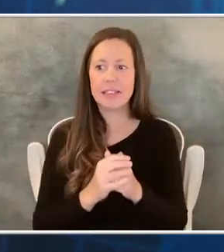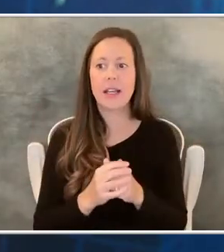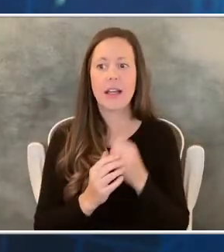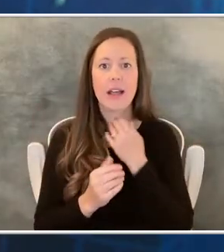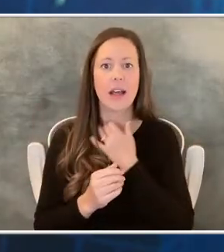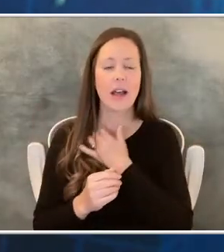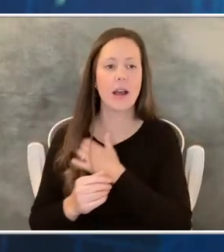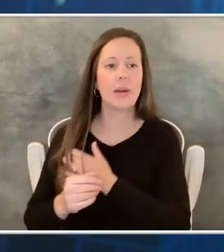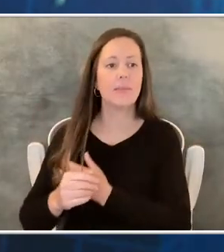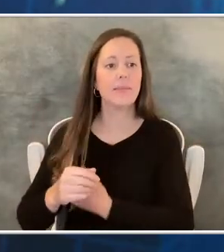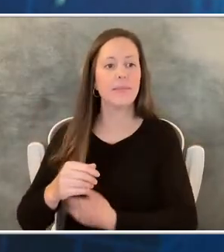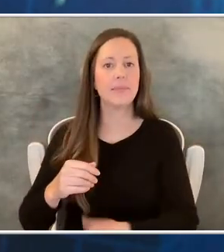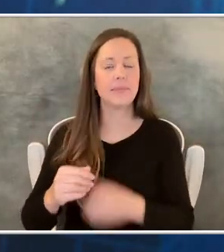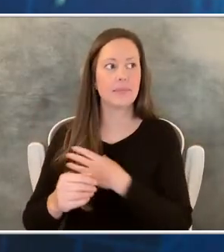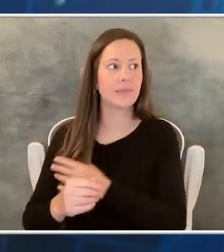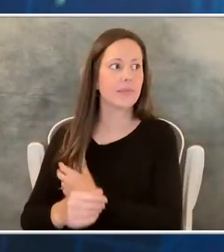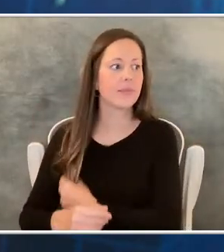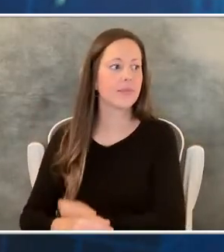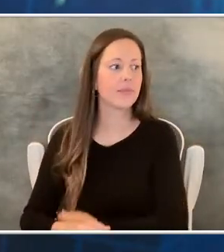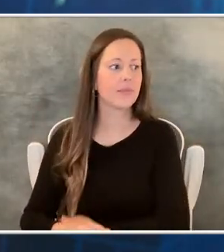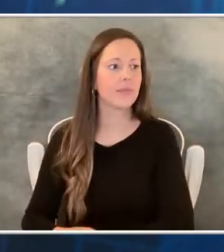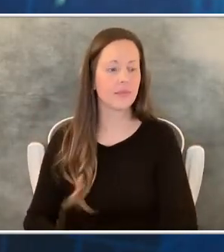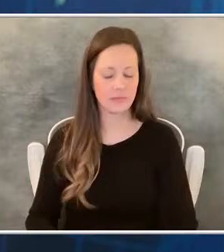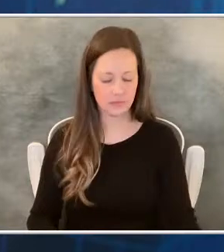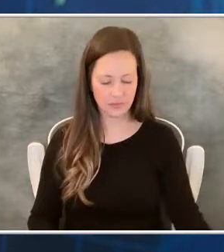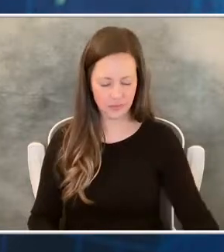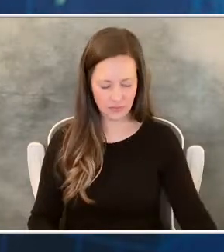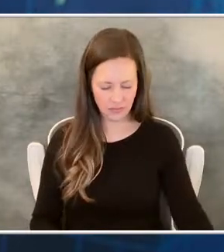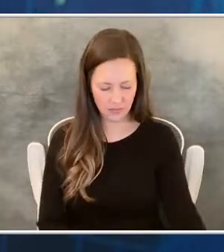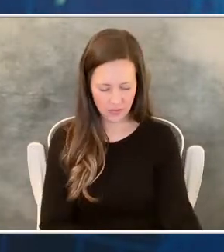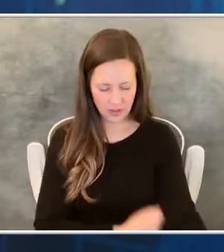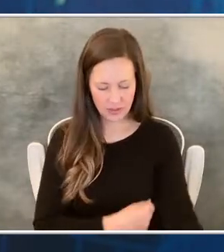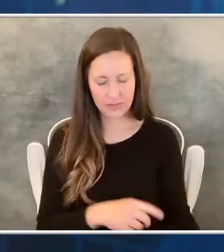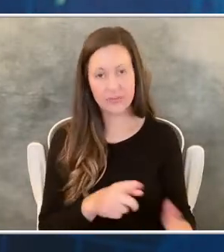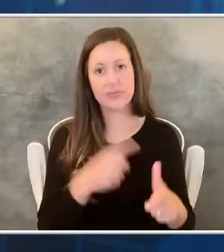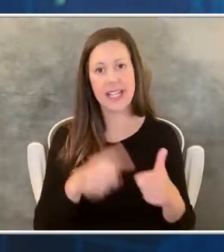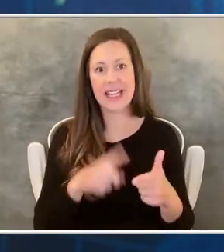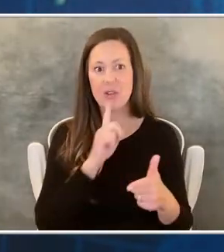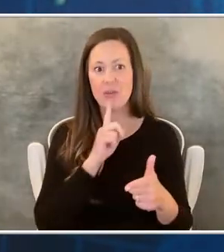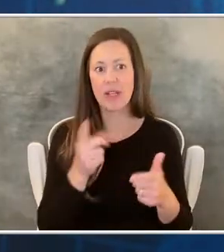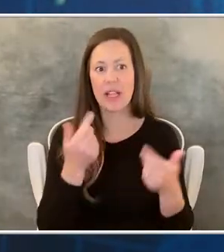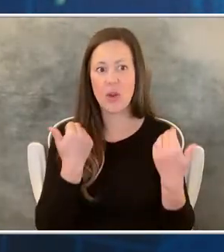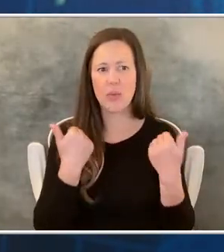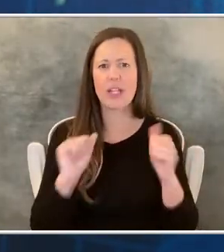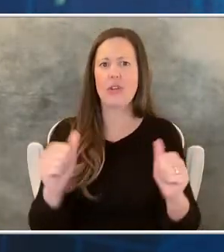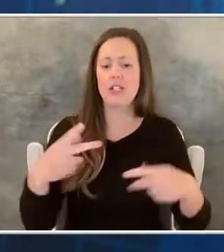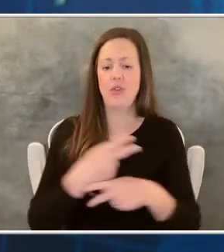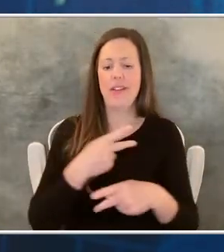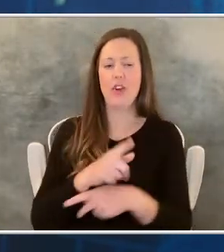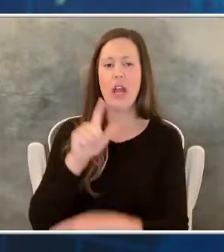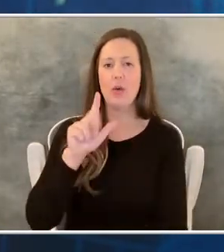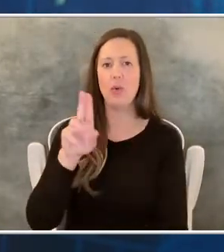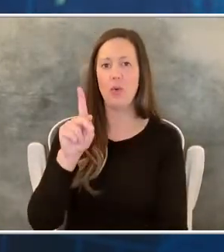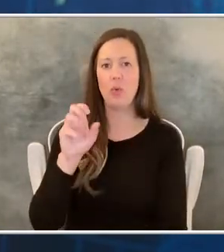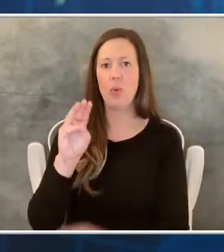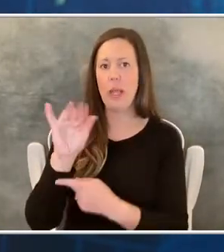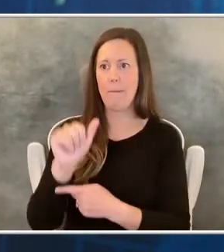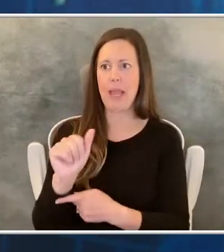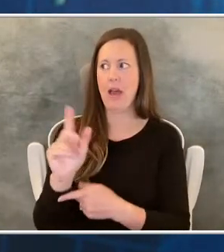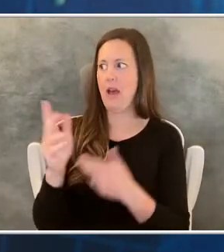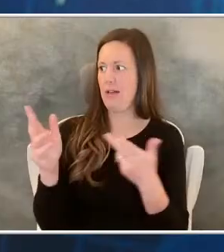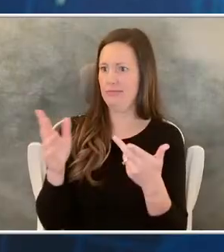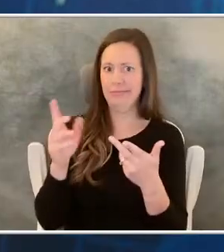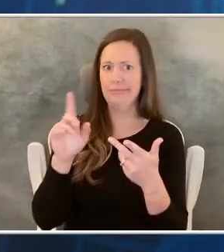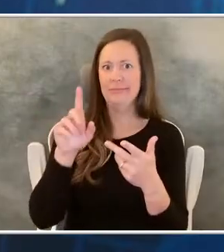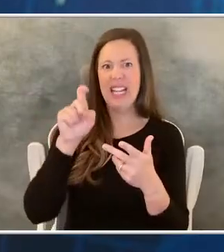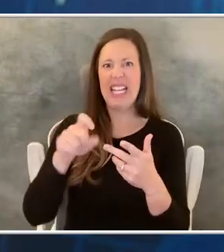step, we try to get the fingerprint of the leukemia. So we do a bone marrow biopsy,